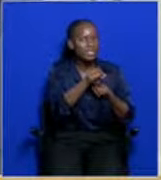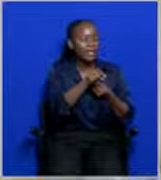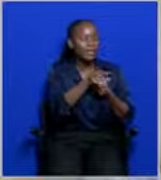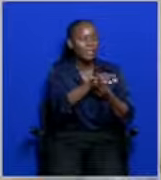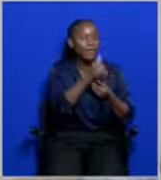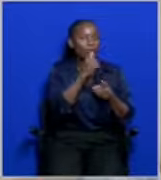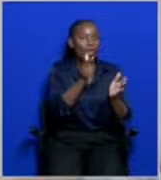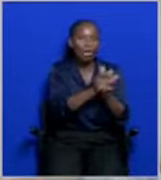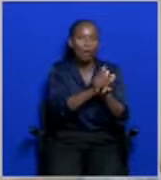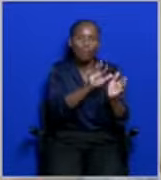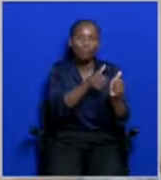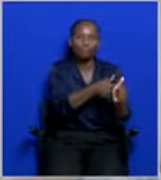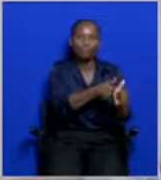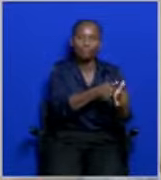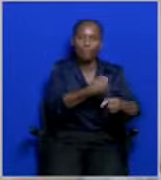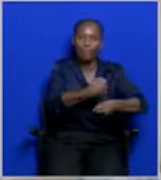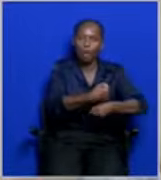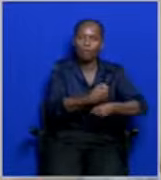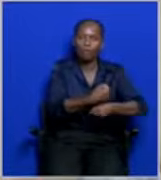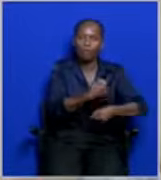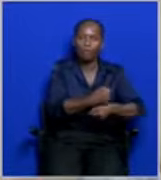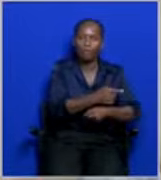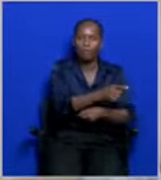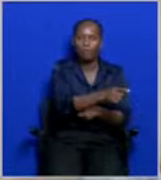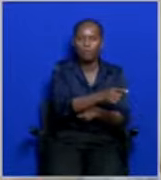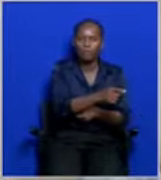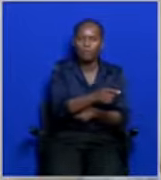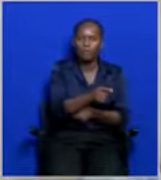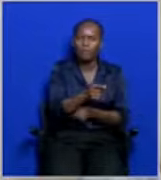fact, that they were actually undertaking a lawful operation